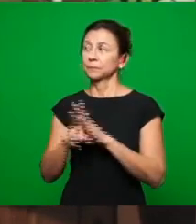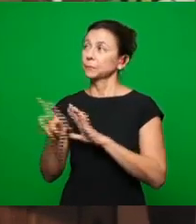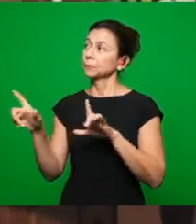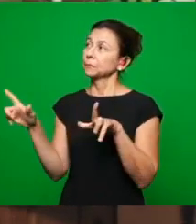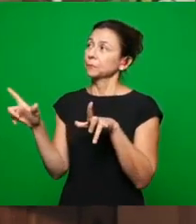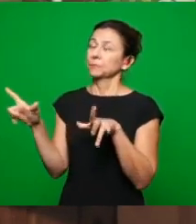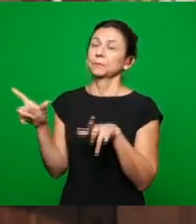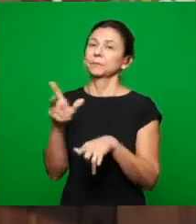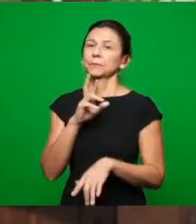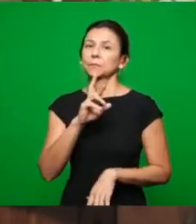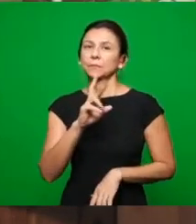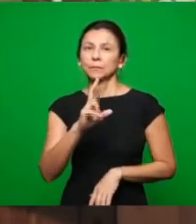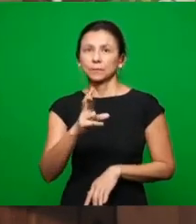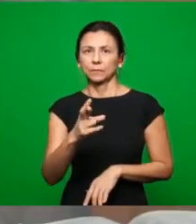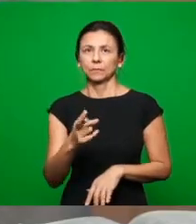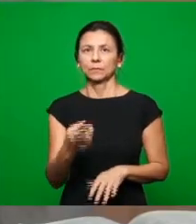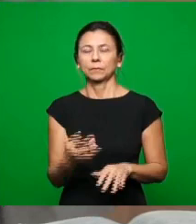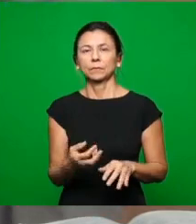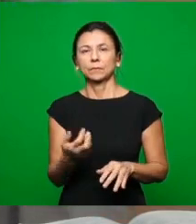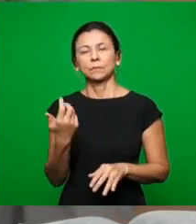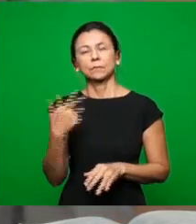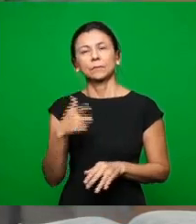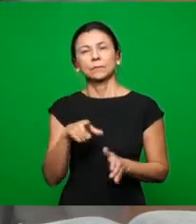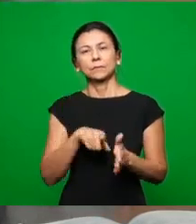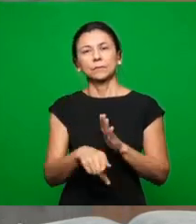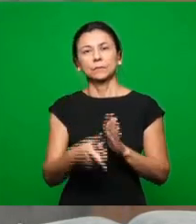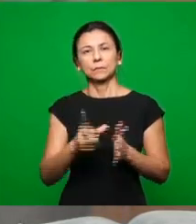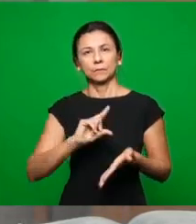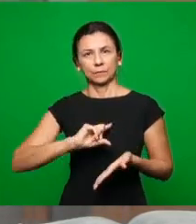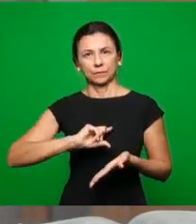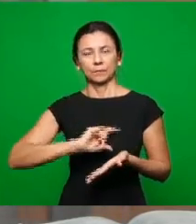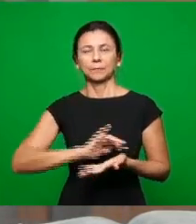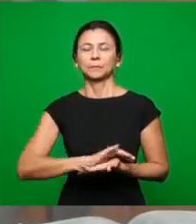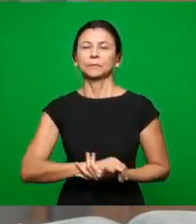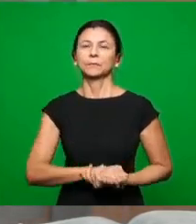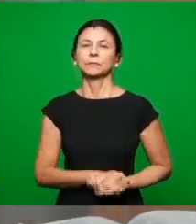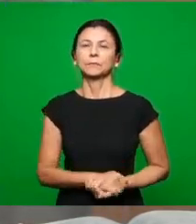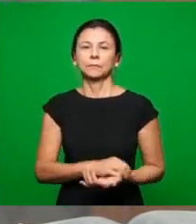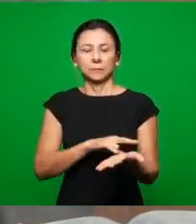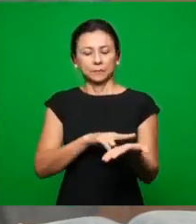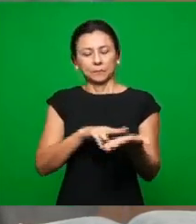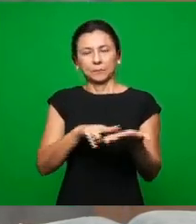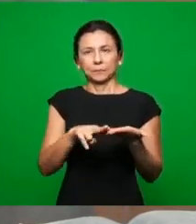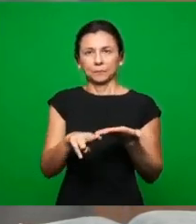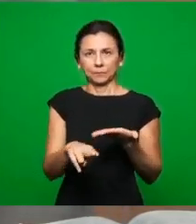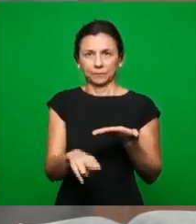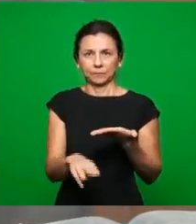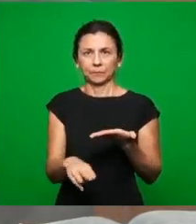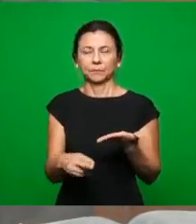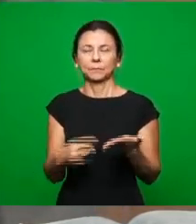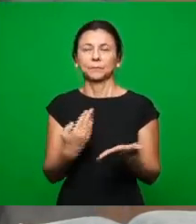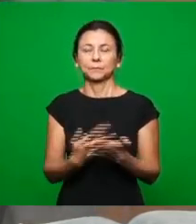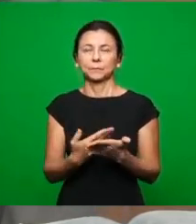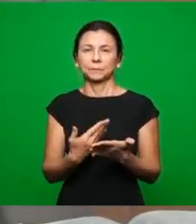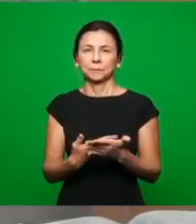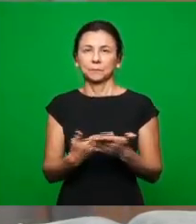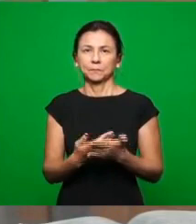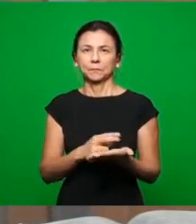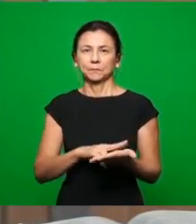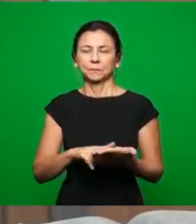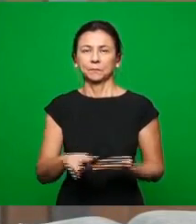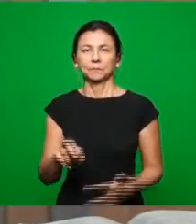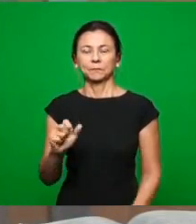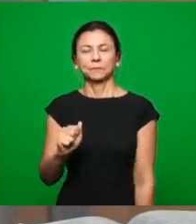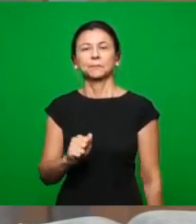go to the next question. We're going to have answer to previous questions. So here it is, still going to the studies of